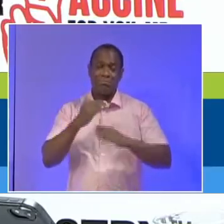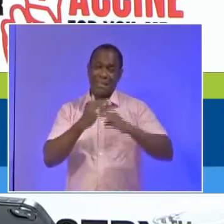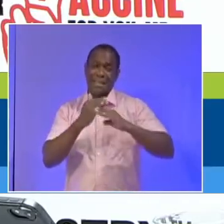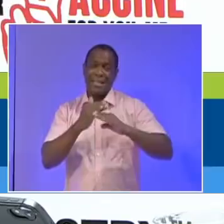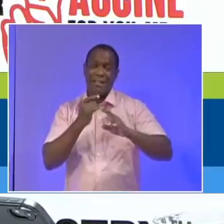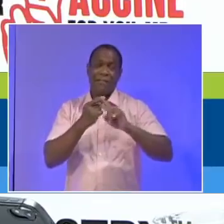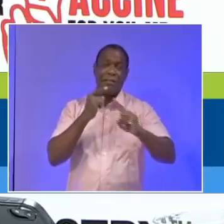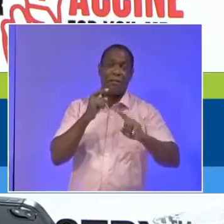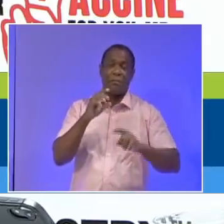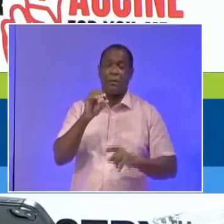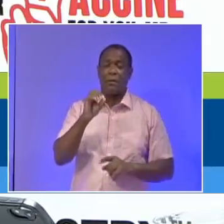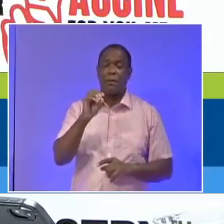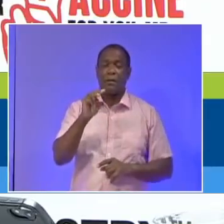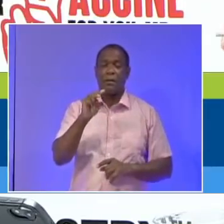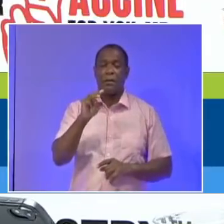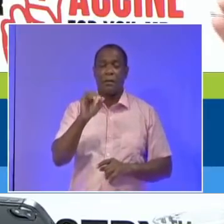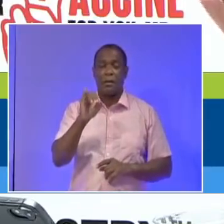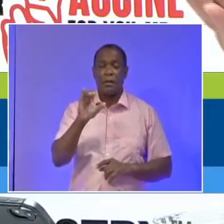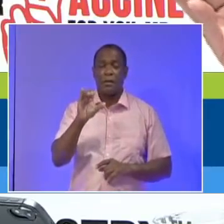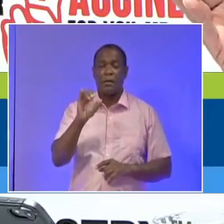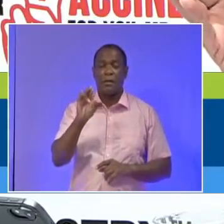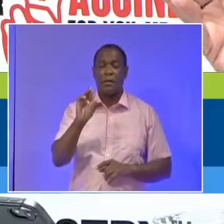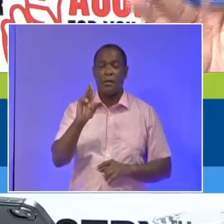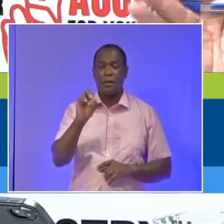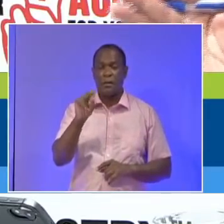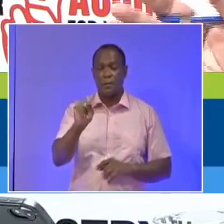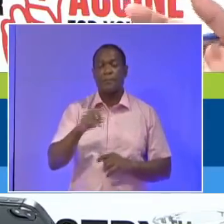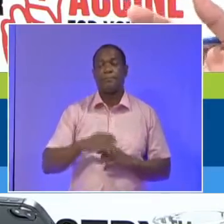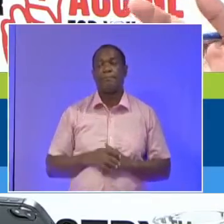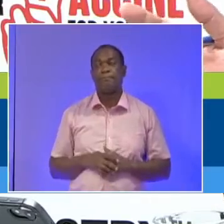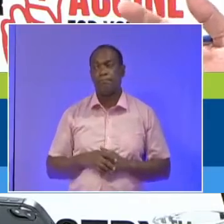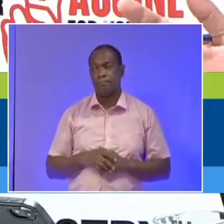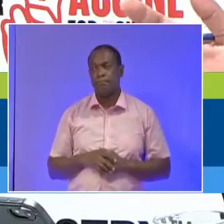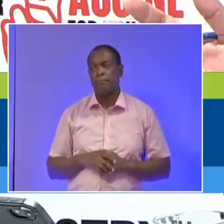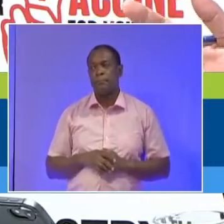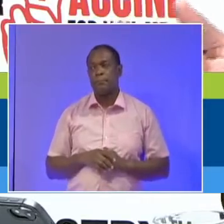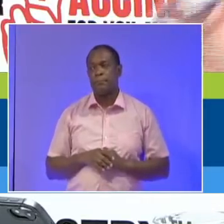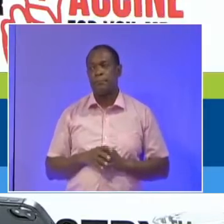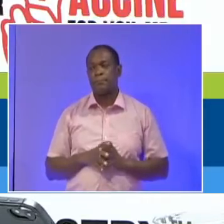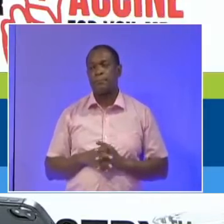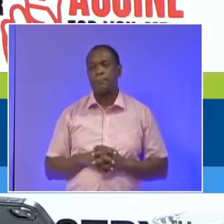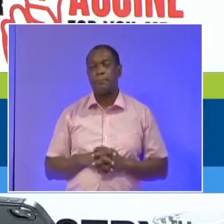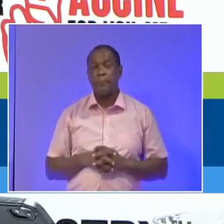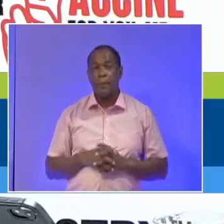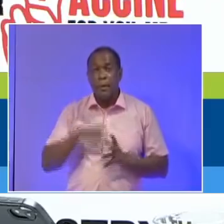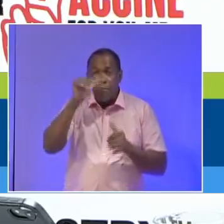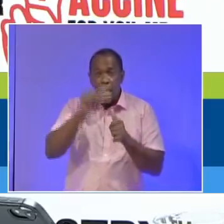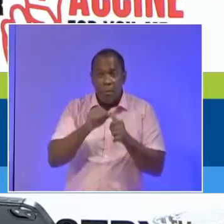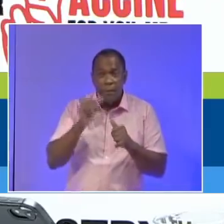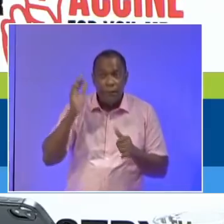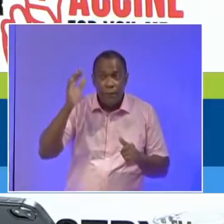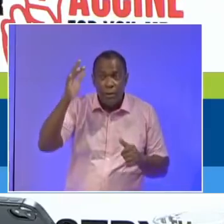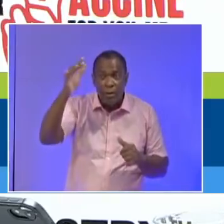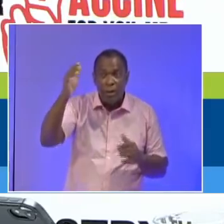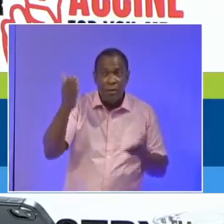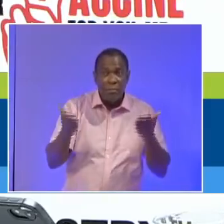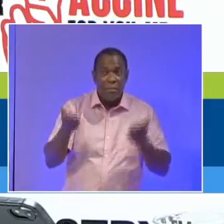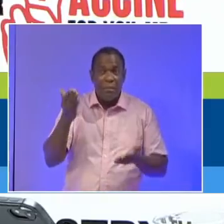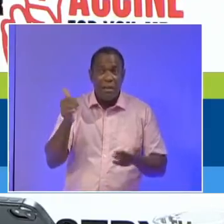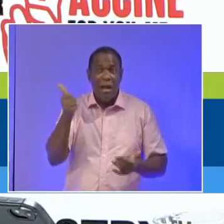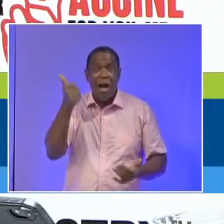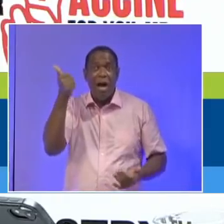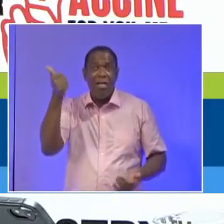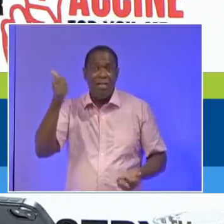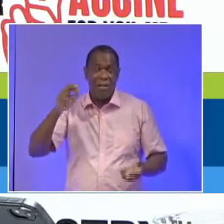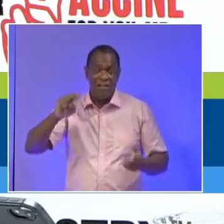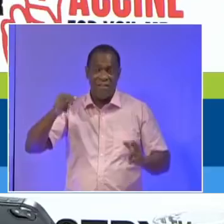ahead. We don't know what other variant is going to be facing us. So let's think ahead and make that wise